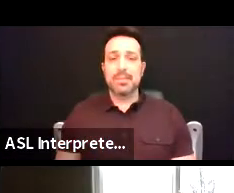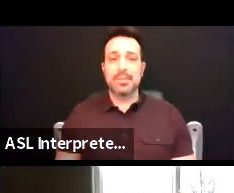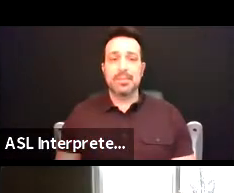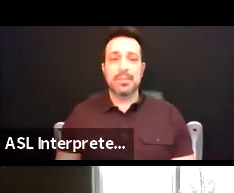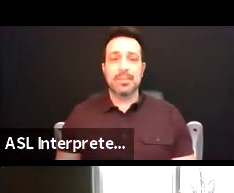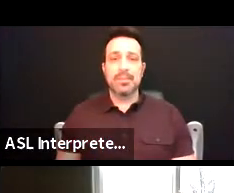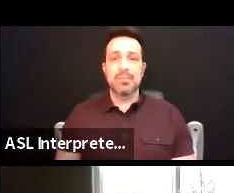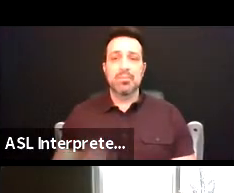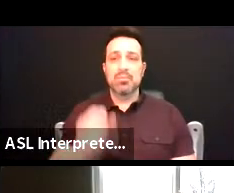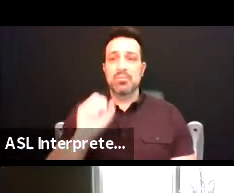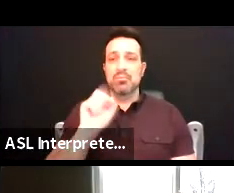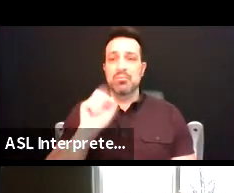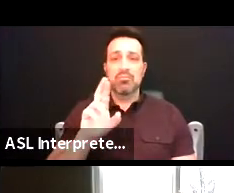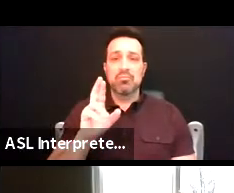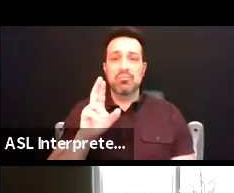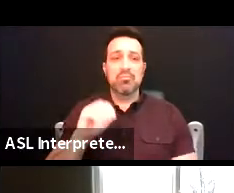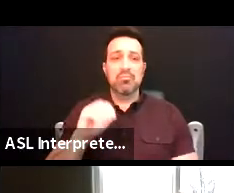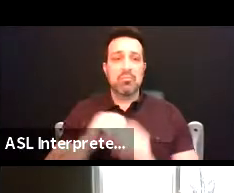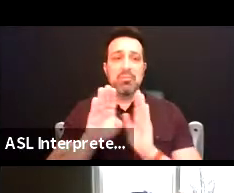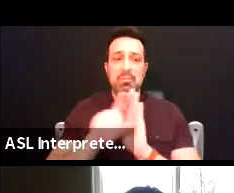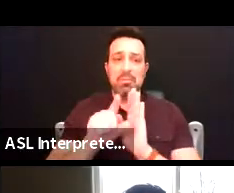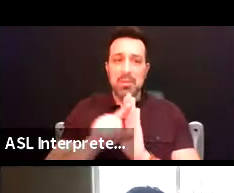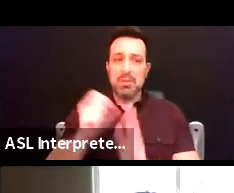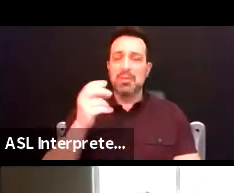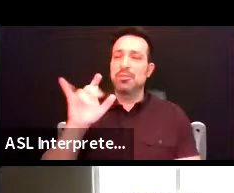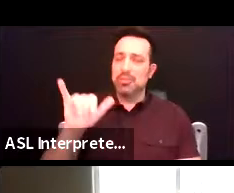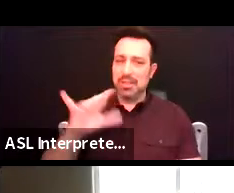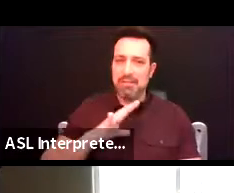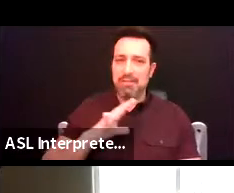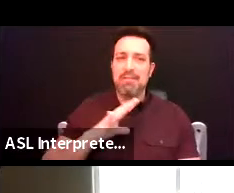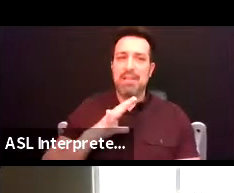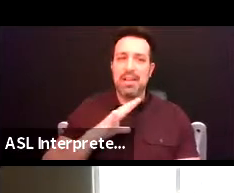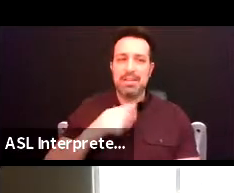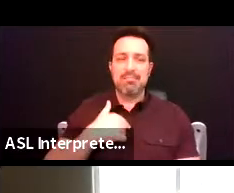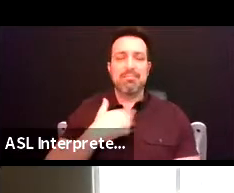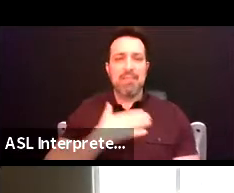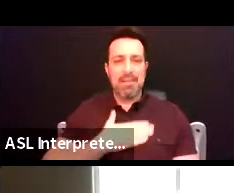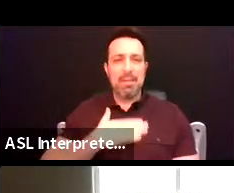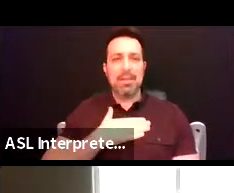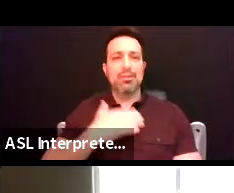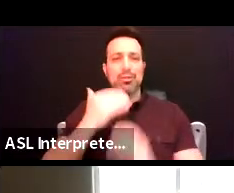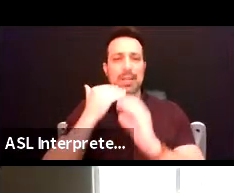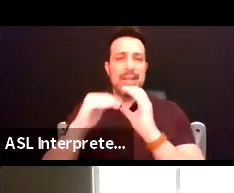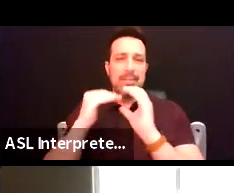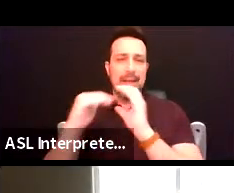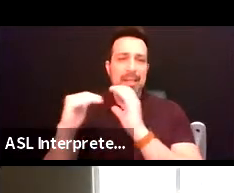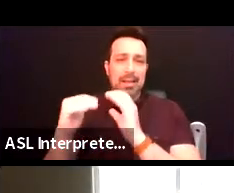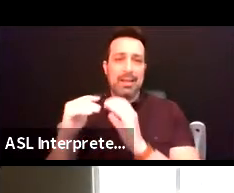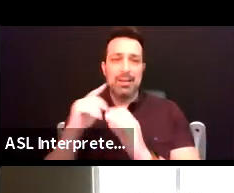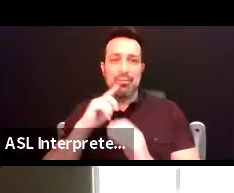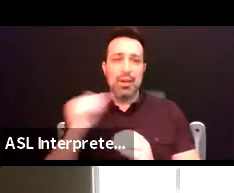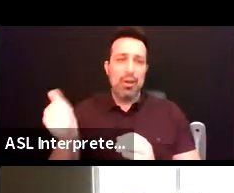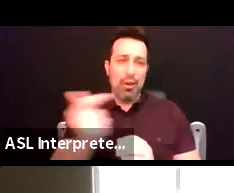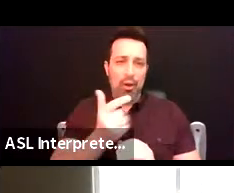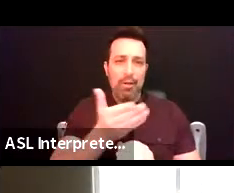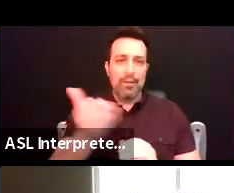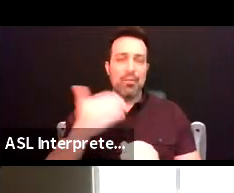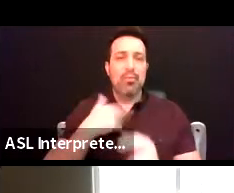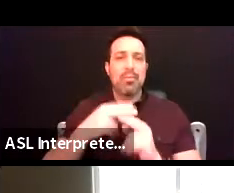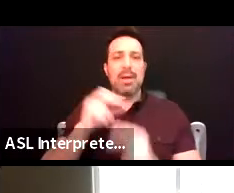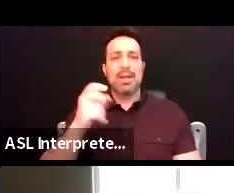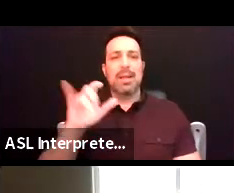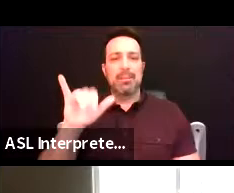Or you can remain in the back. Sure, I'll go. I've had the pleasure of emailing with many of, well, all of you, but my name is Shelly